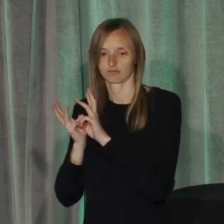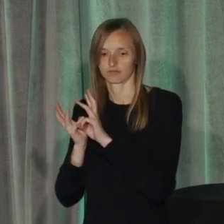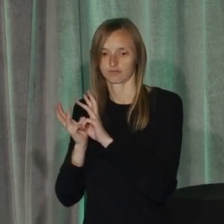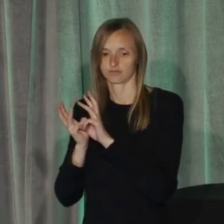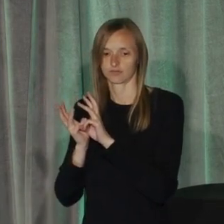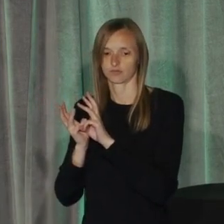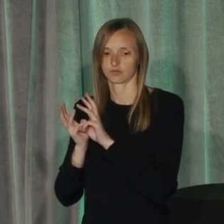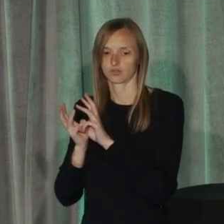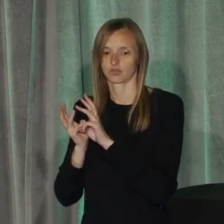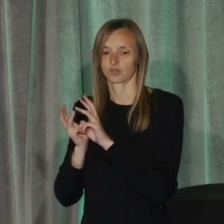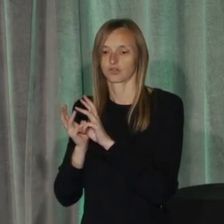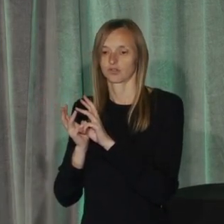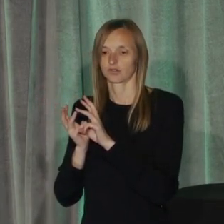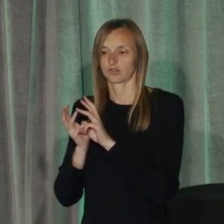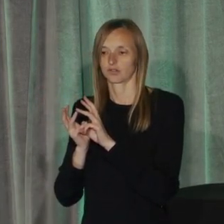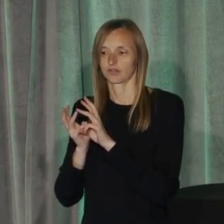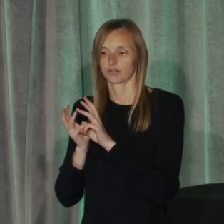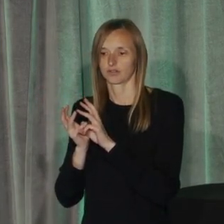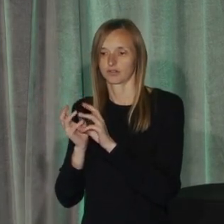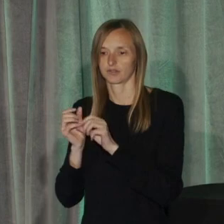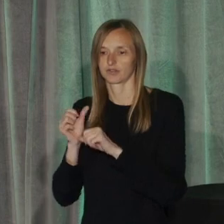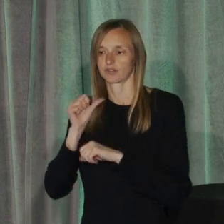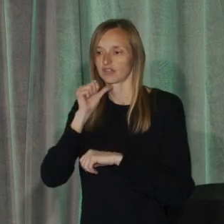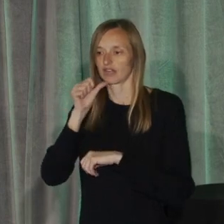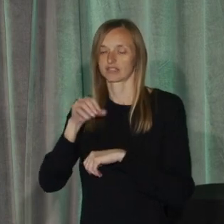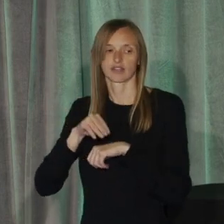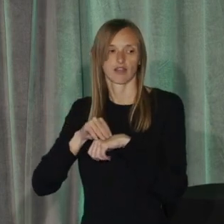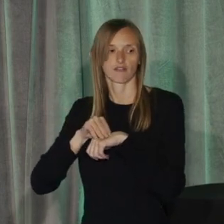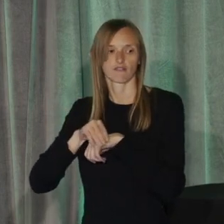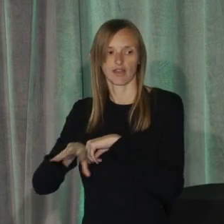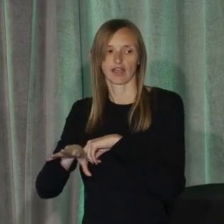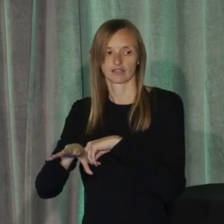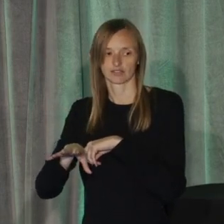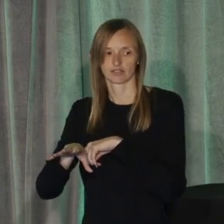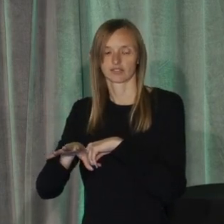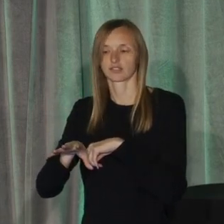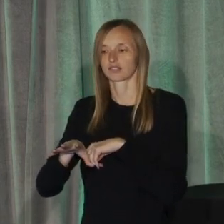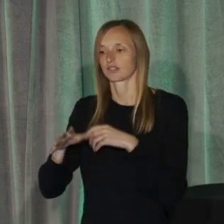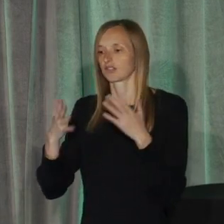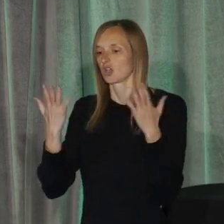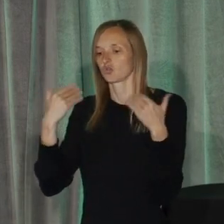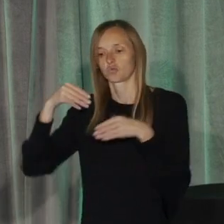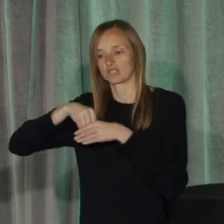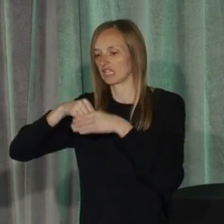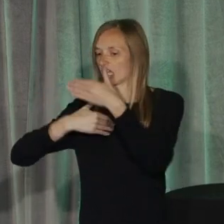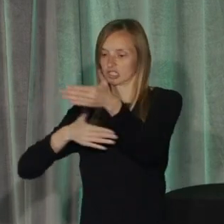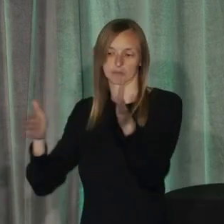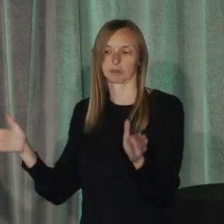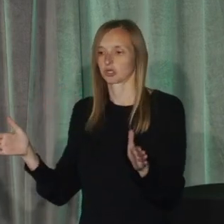feel that it will not affect the coolness inside our chamber.